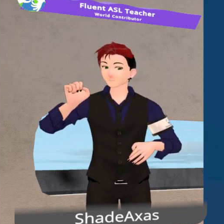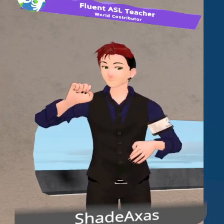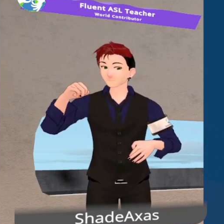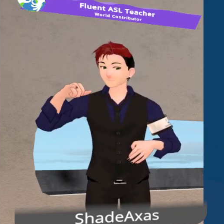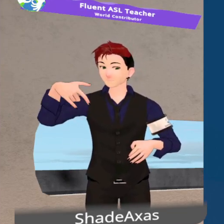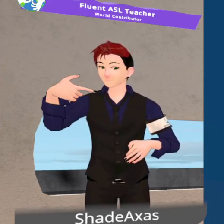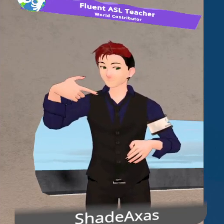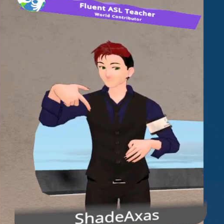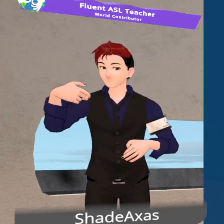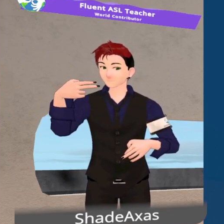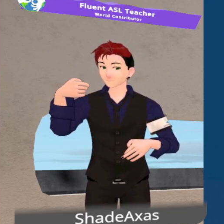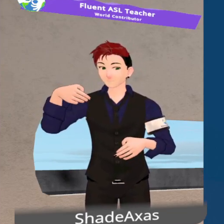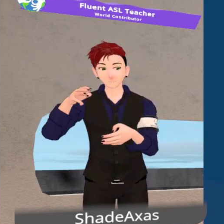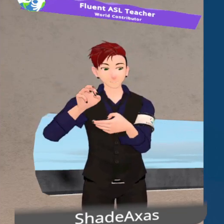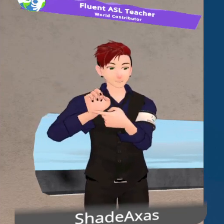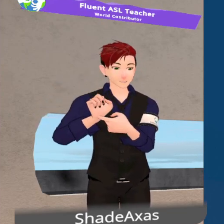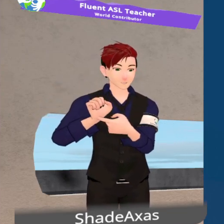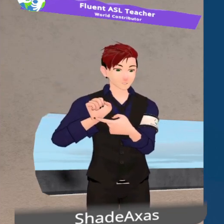seen